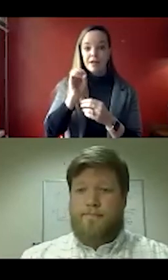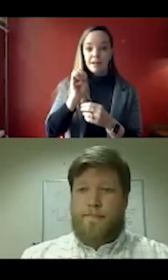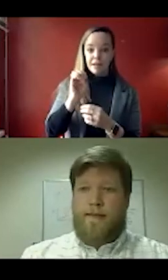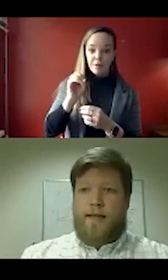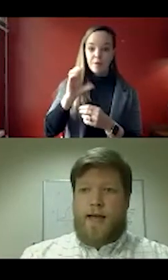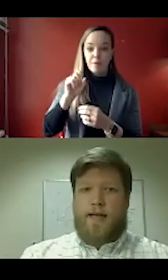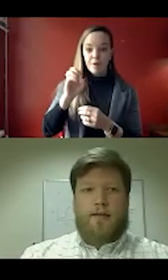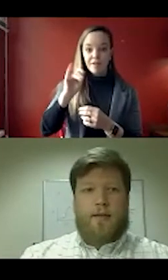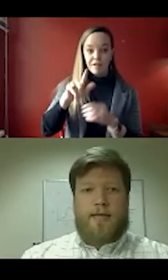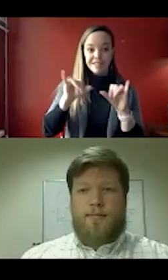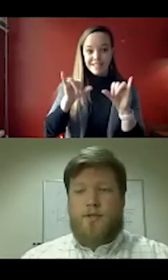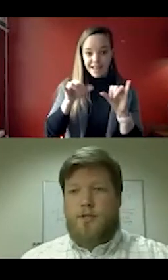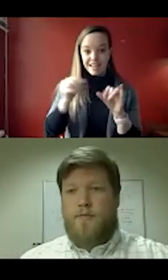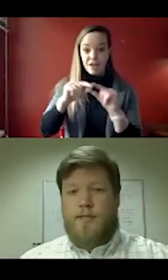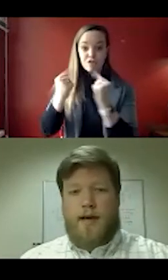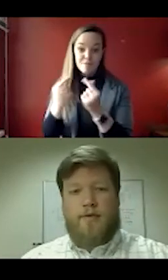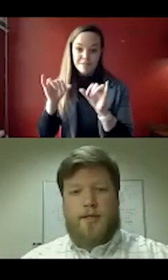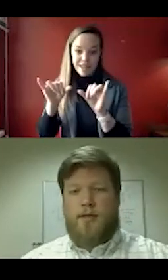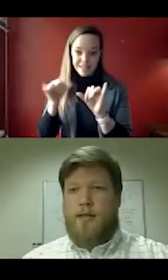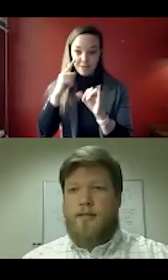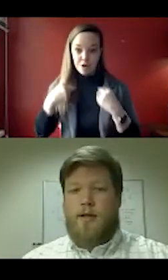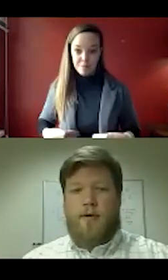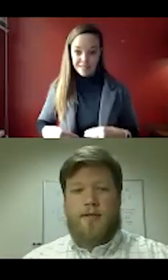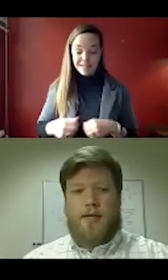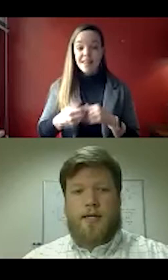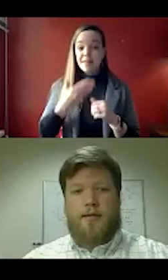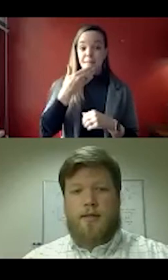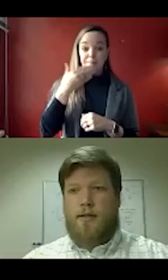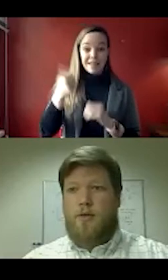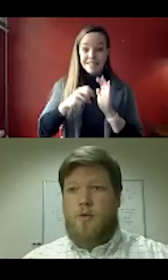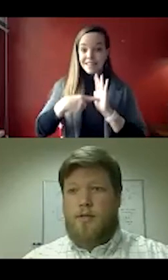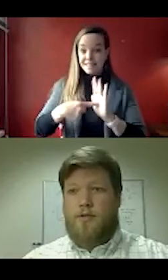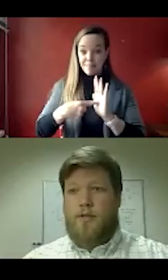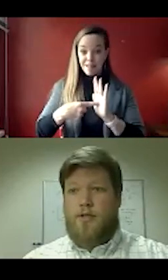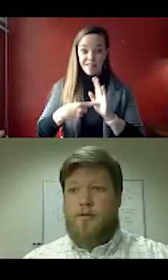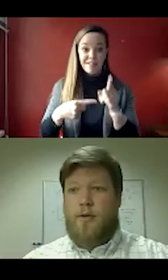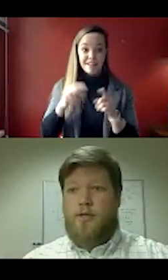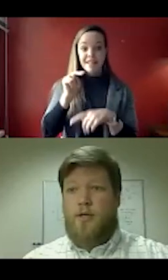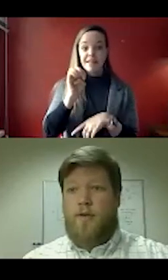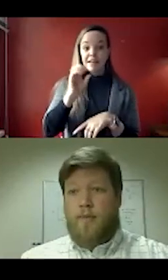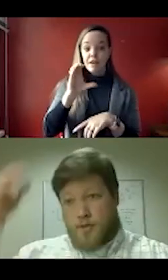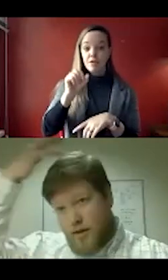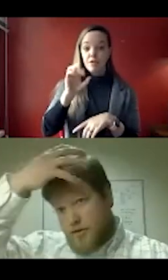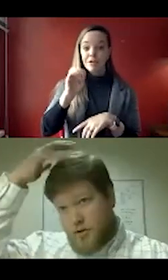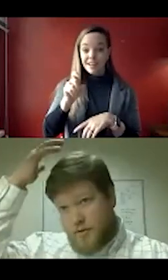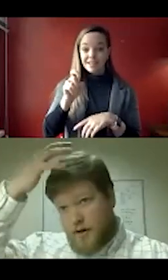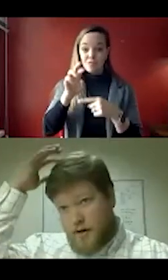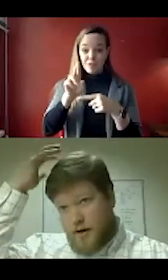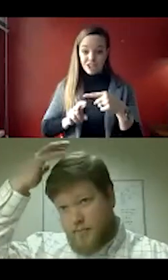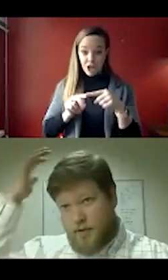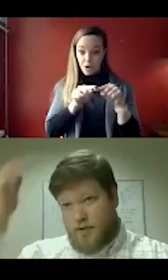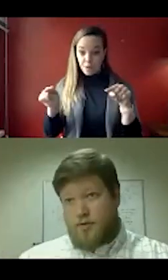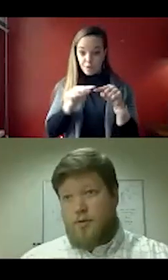humans. And the best demonstration of this that I've ever seen is Dunbar taking the neocortex ratio, the ratio of how much surface